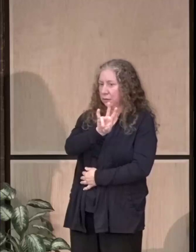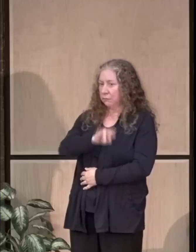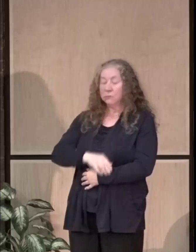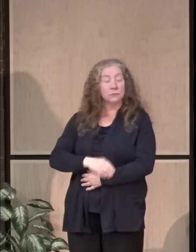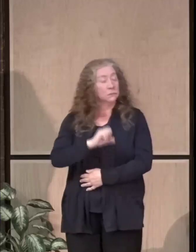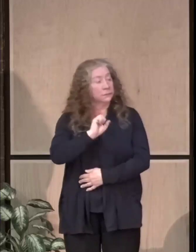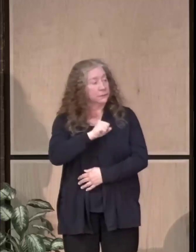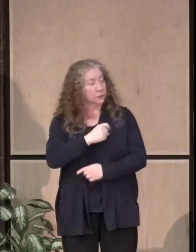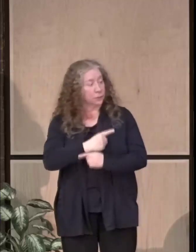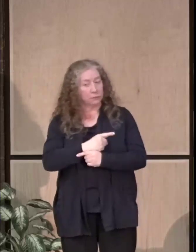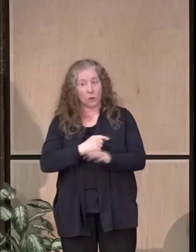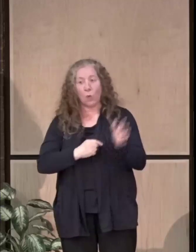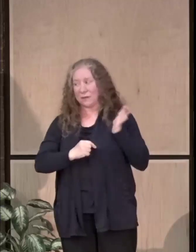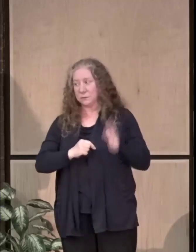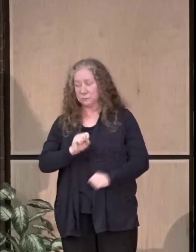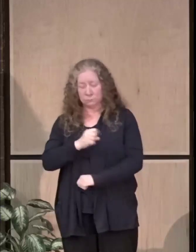Yes, was, yes.